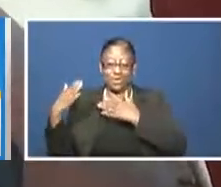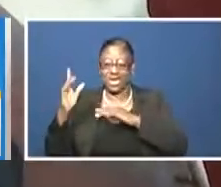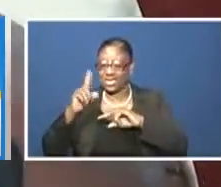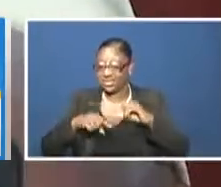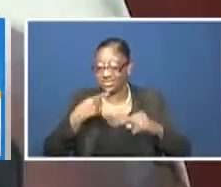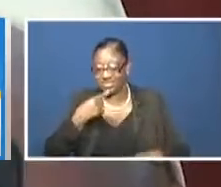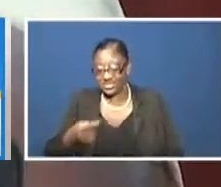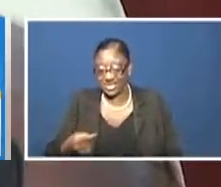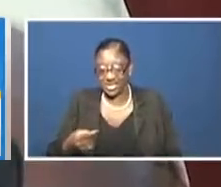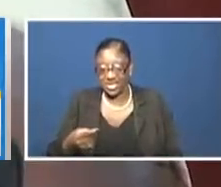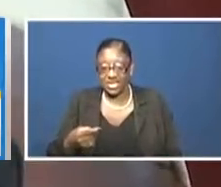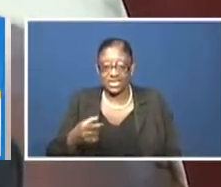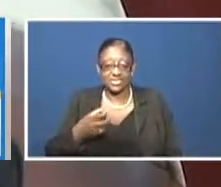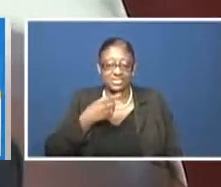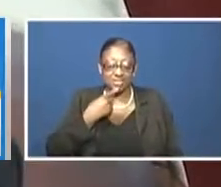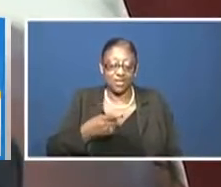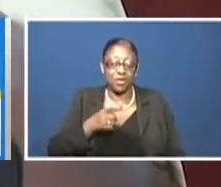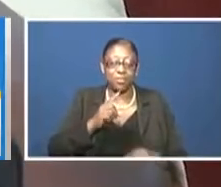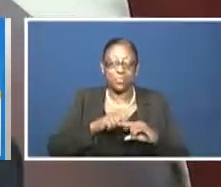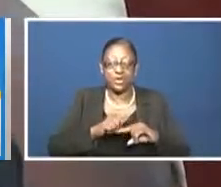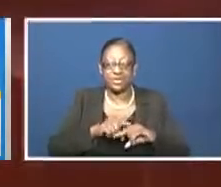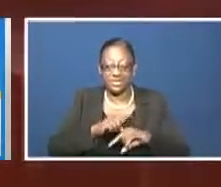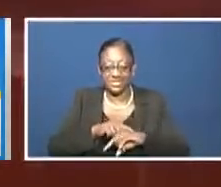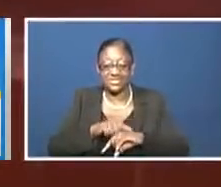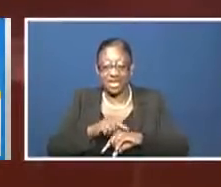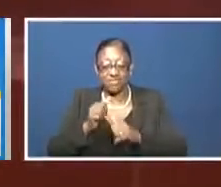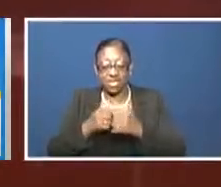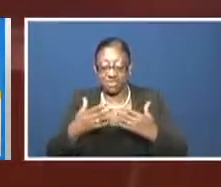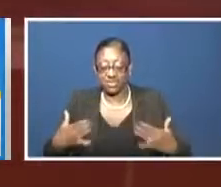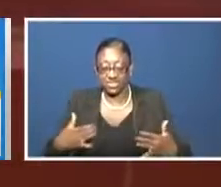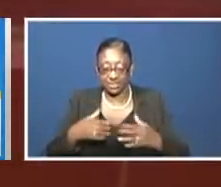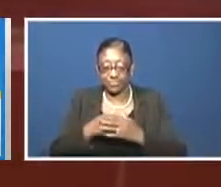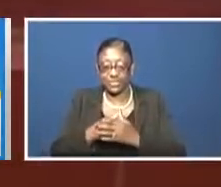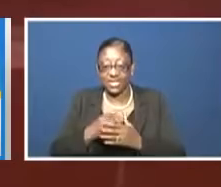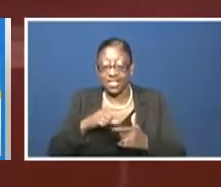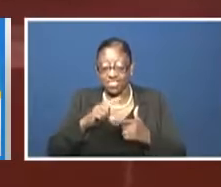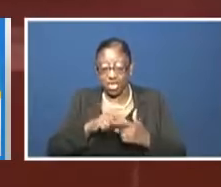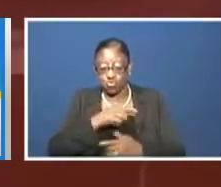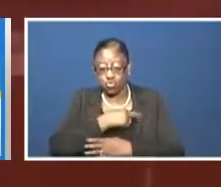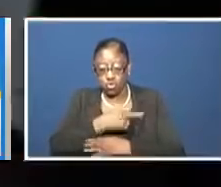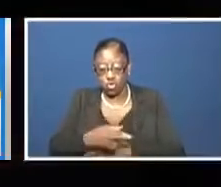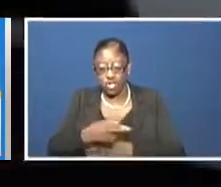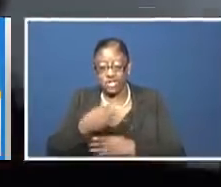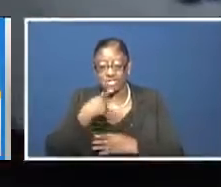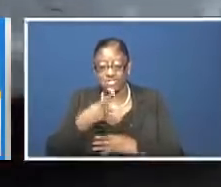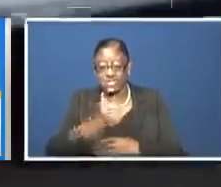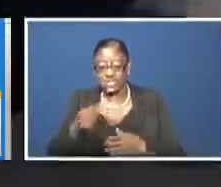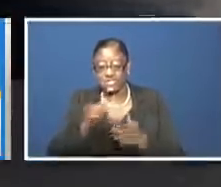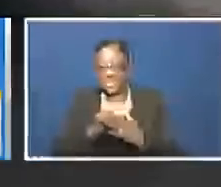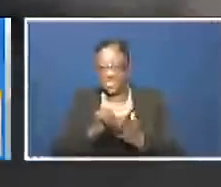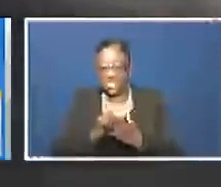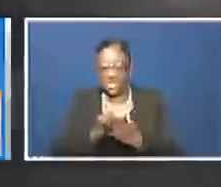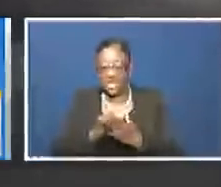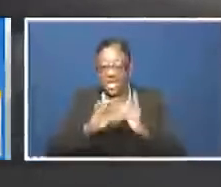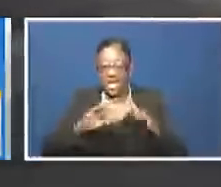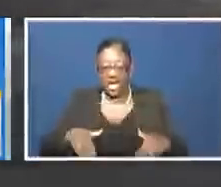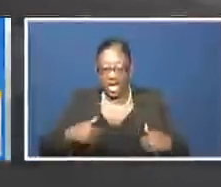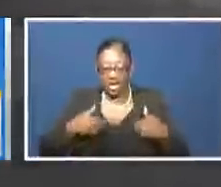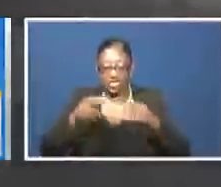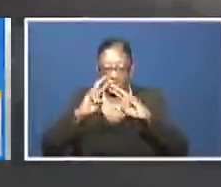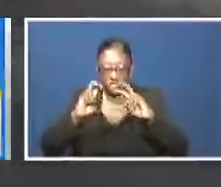were saying. But, you can't, there's a time for everything. And Commissioner Roll's biggest regret? The force's method of